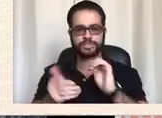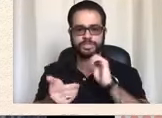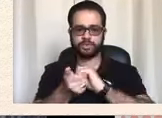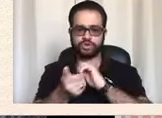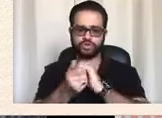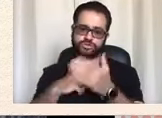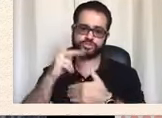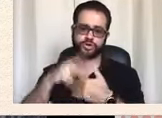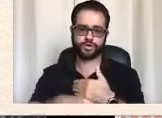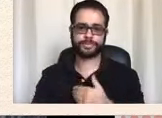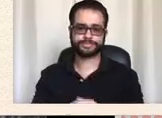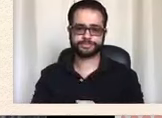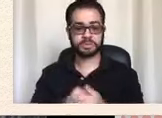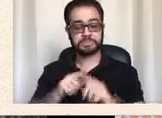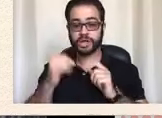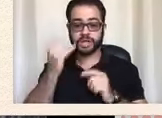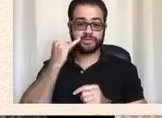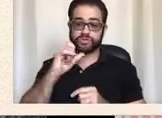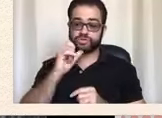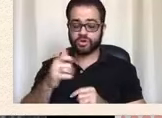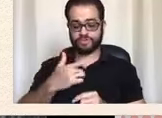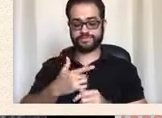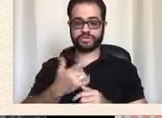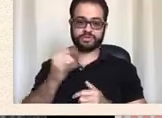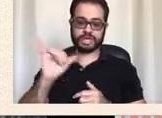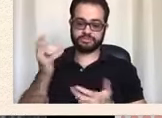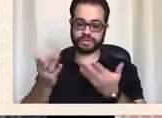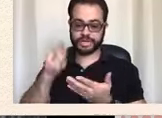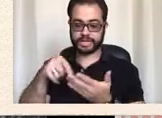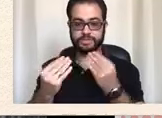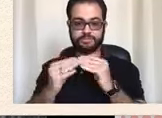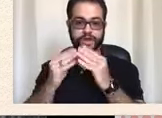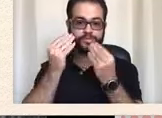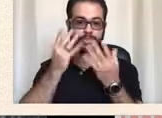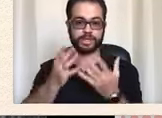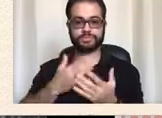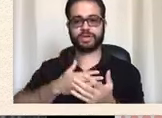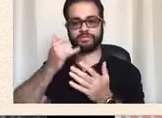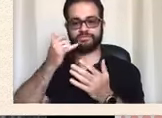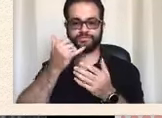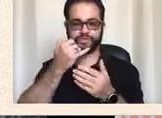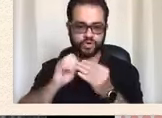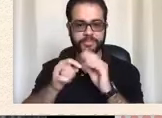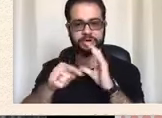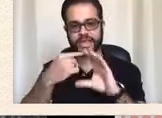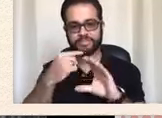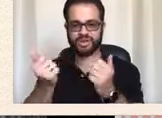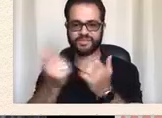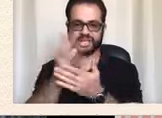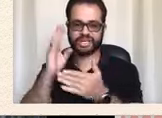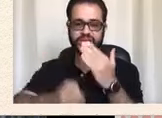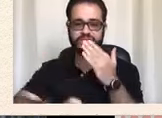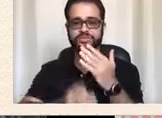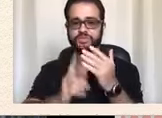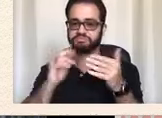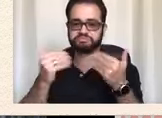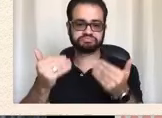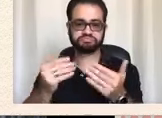don't and you feel like you need a little bit more information, my contact information is going to be at the end. So feel free to contact me with any questions that you may